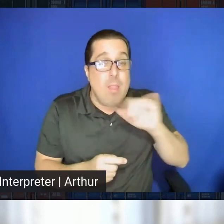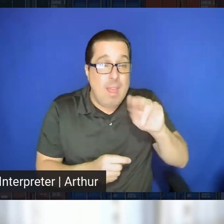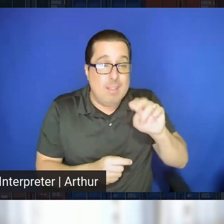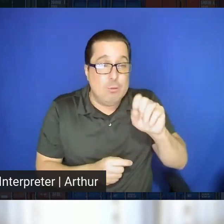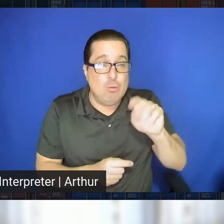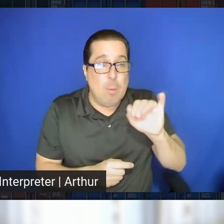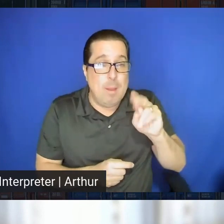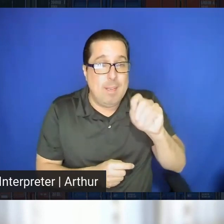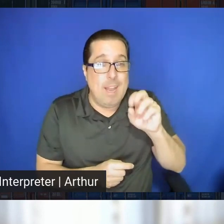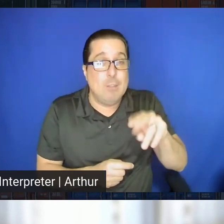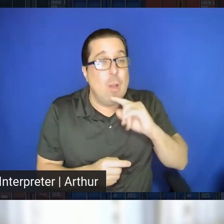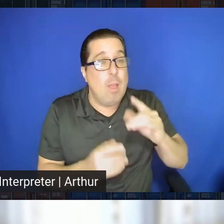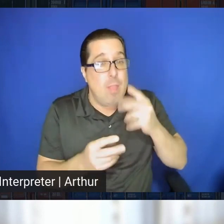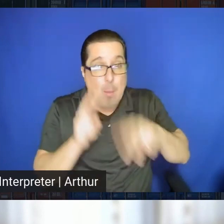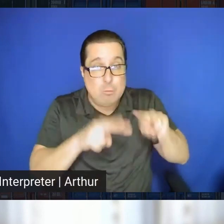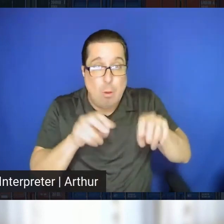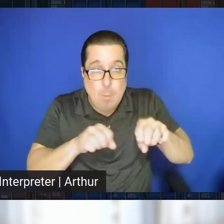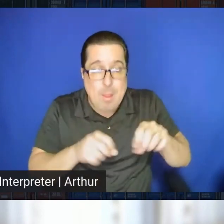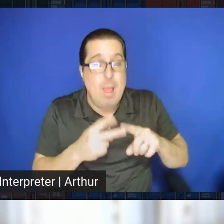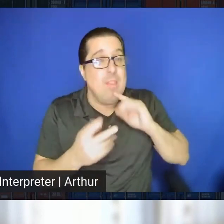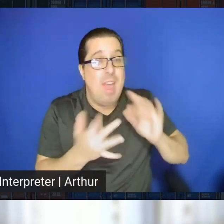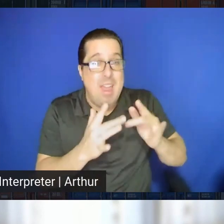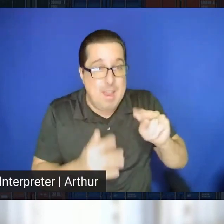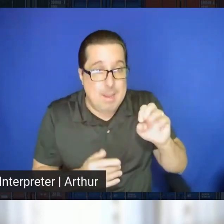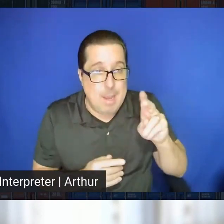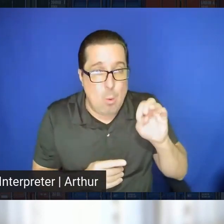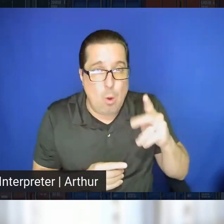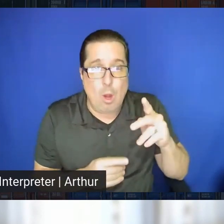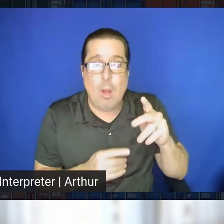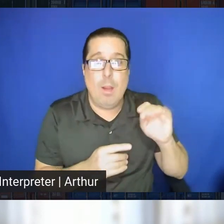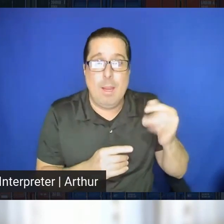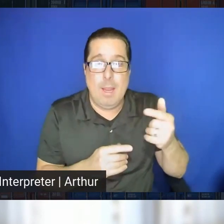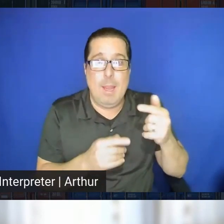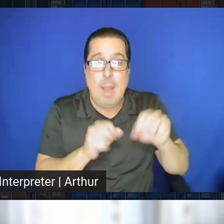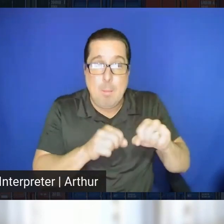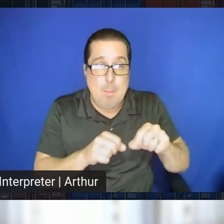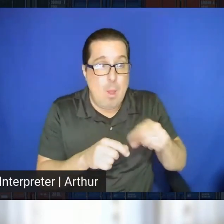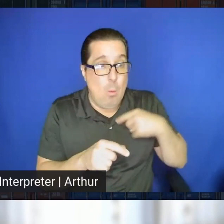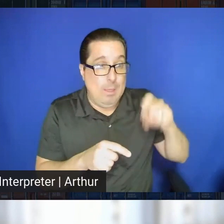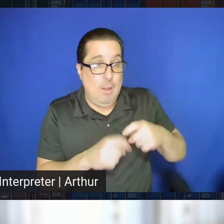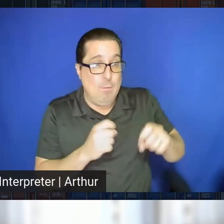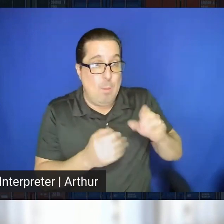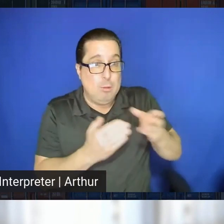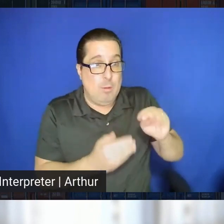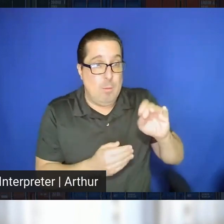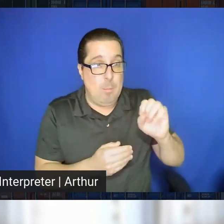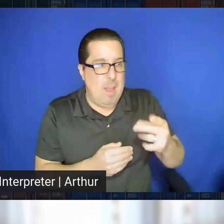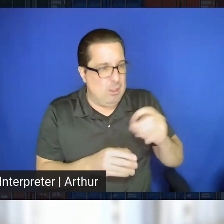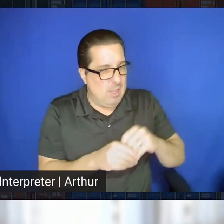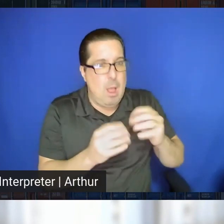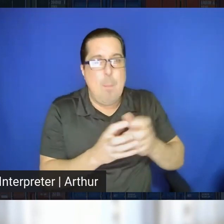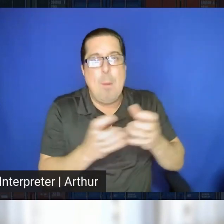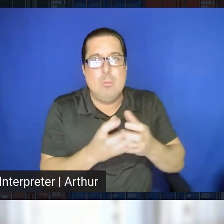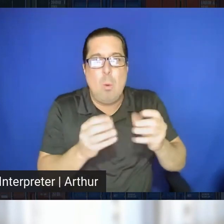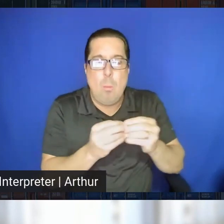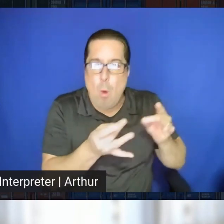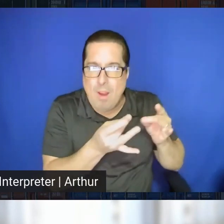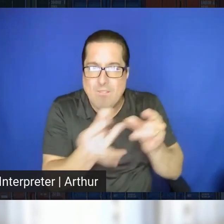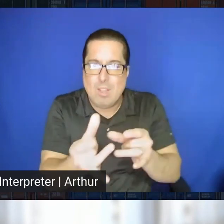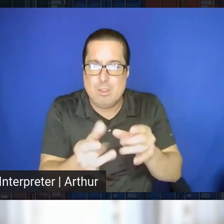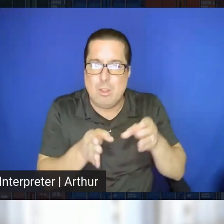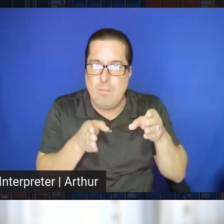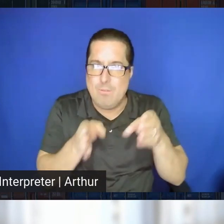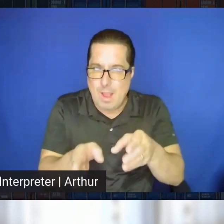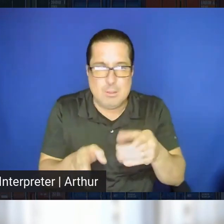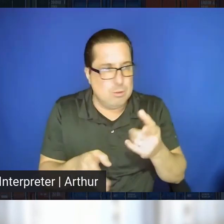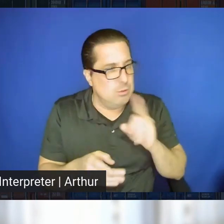networking capabilities that we need from a service mesh, and in a much, much more efficient fashion. And